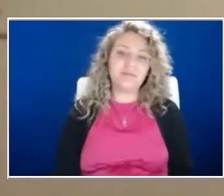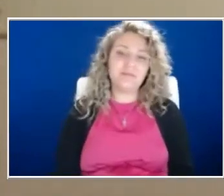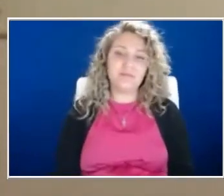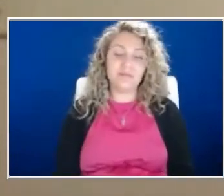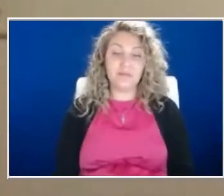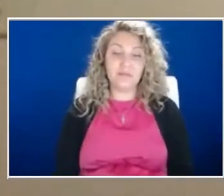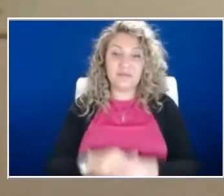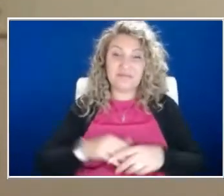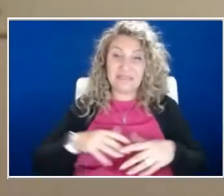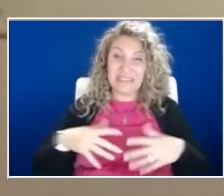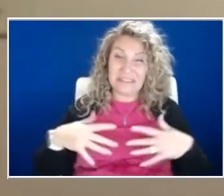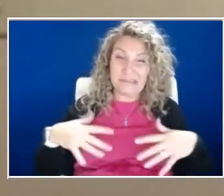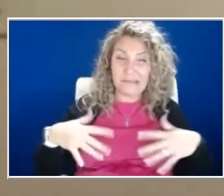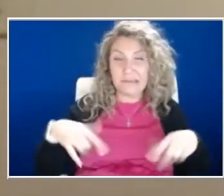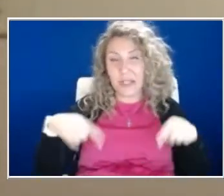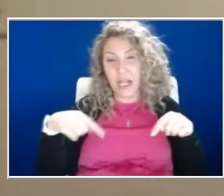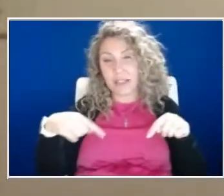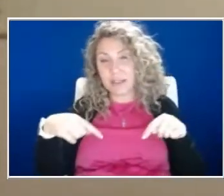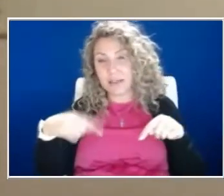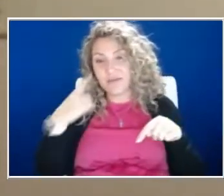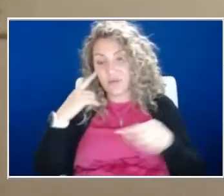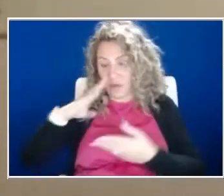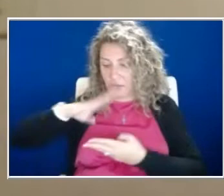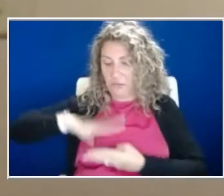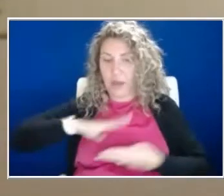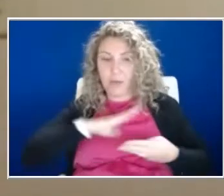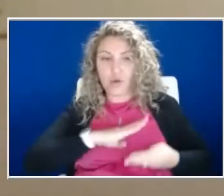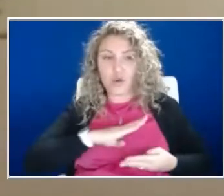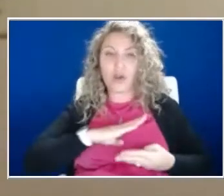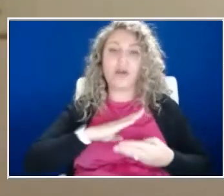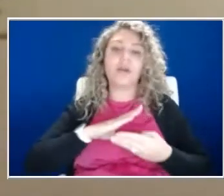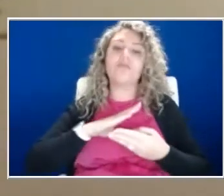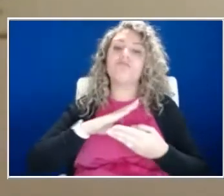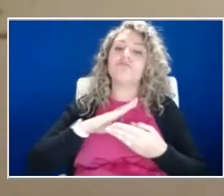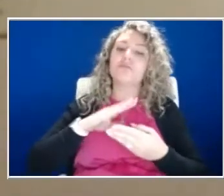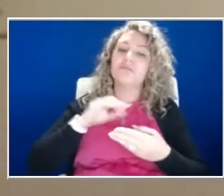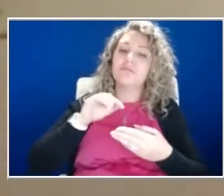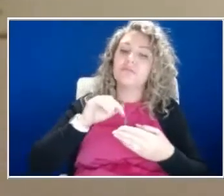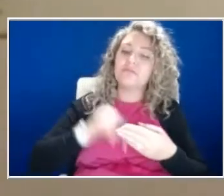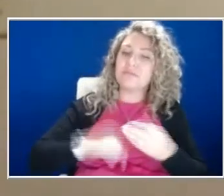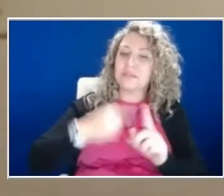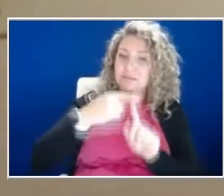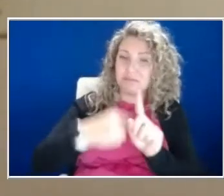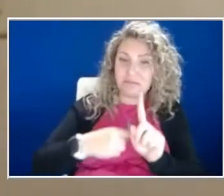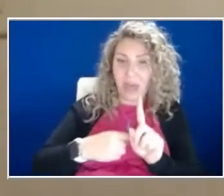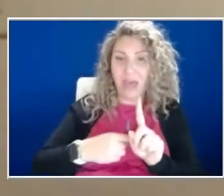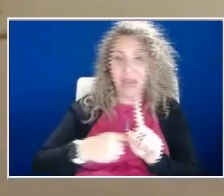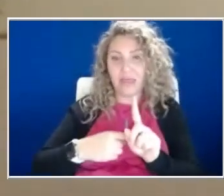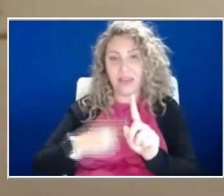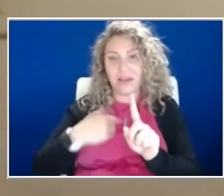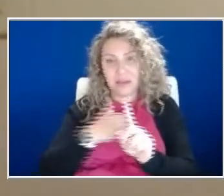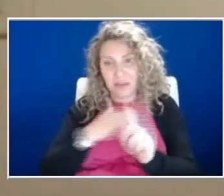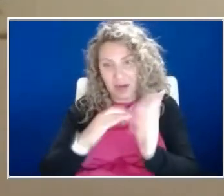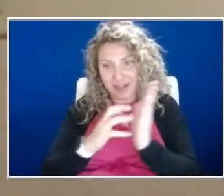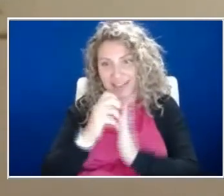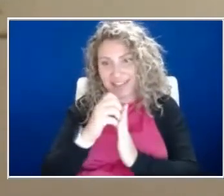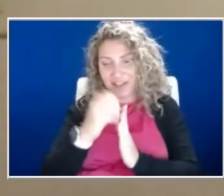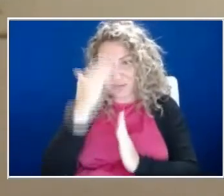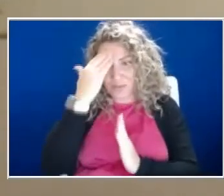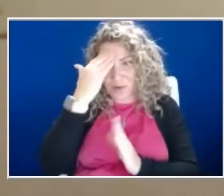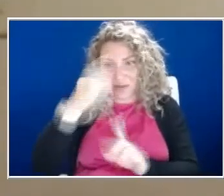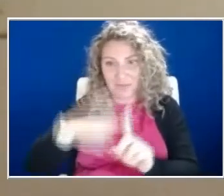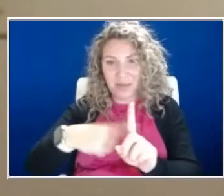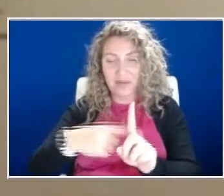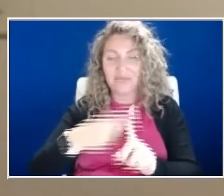hesitant about getting a mammogram, this is Breast Cancer Awareness Month. Please make sure that you get